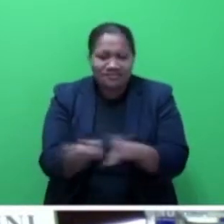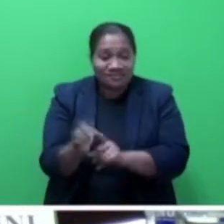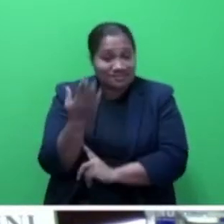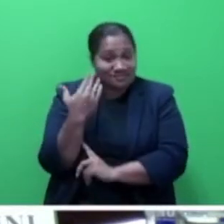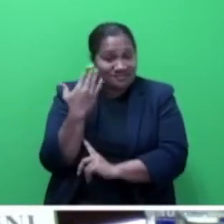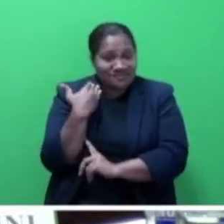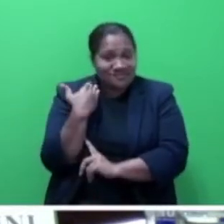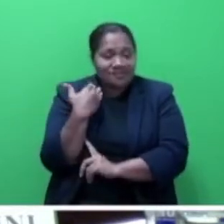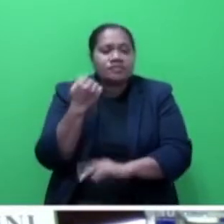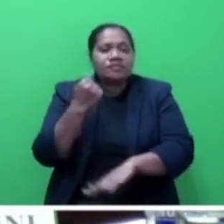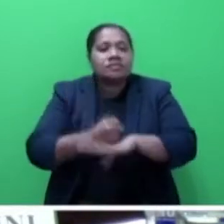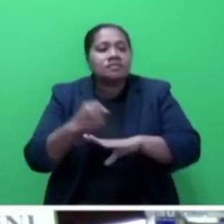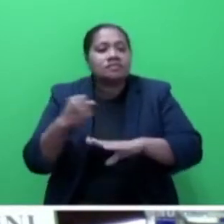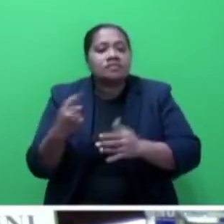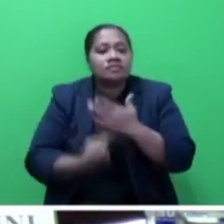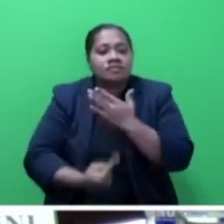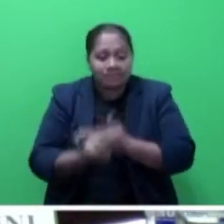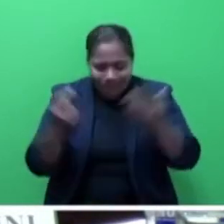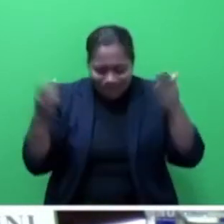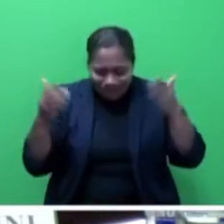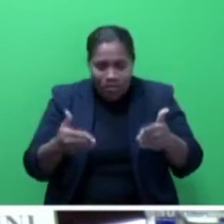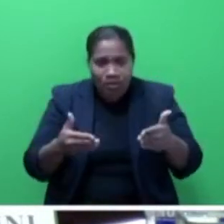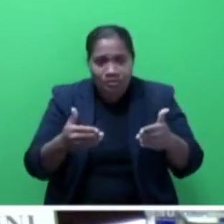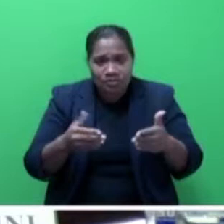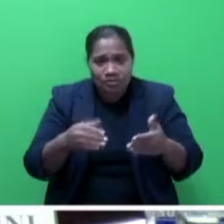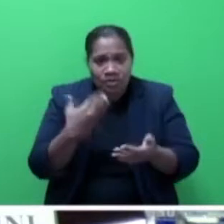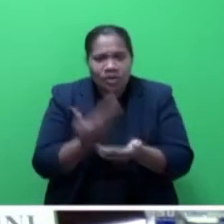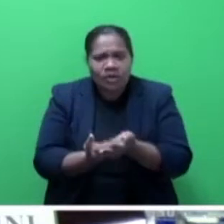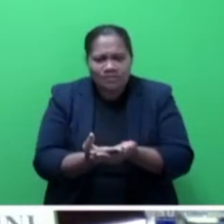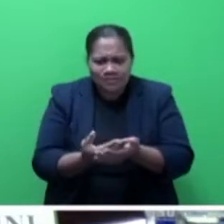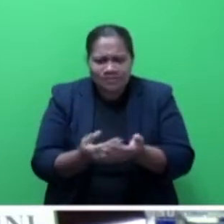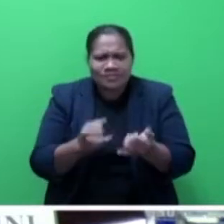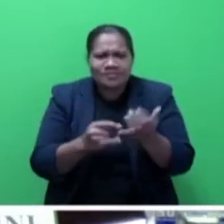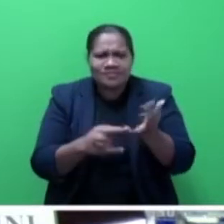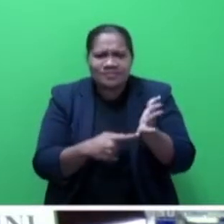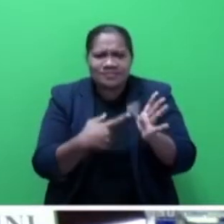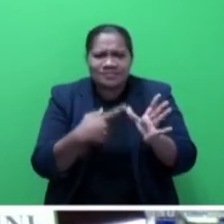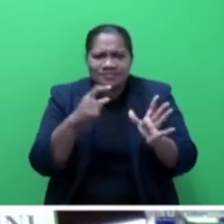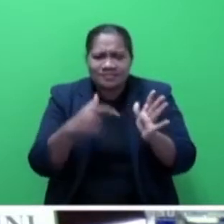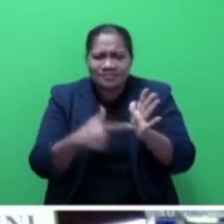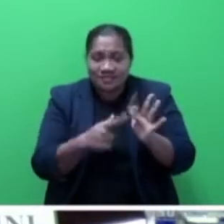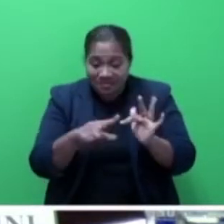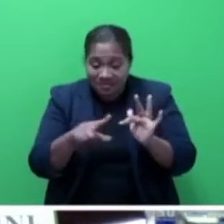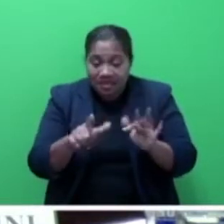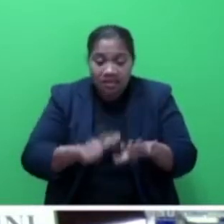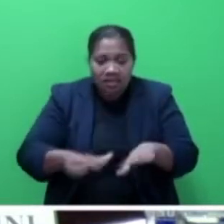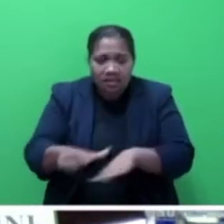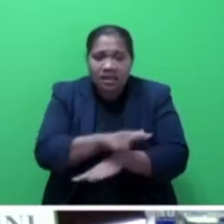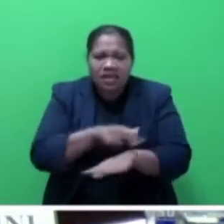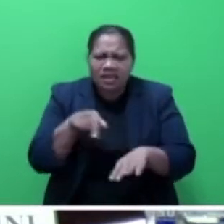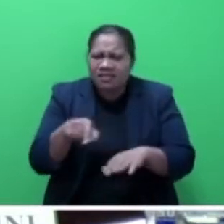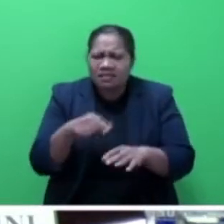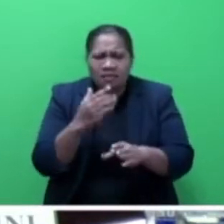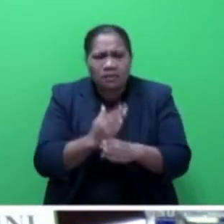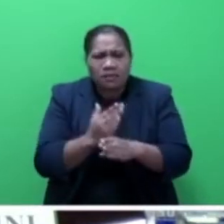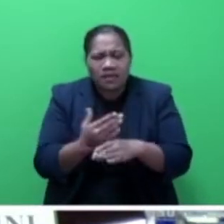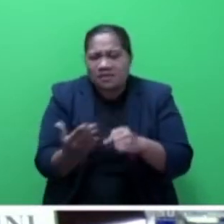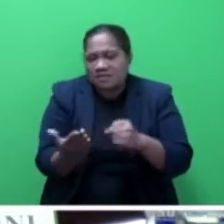where the governments were only focusing on state land, and there were very basic upgrade work were conducted.